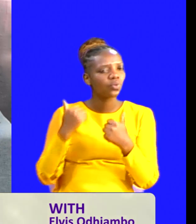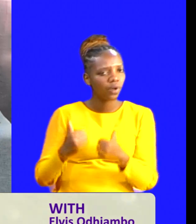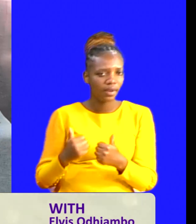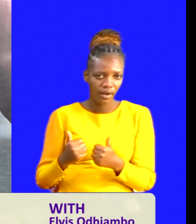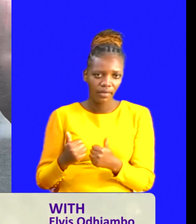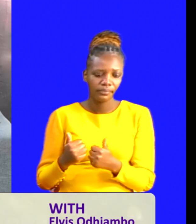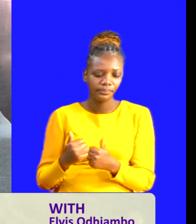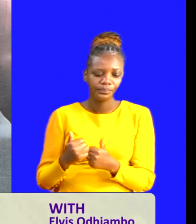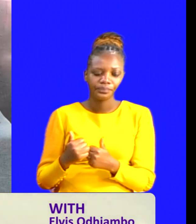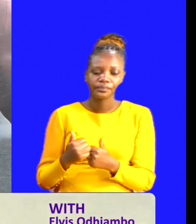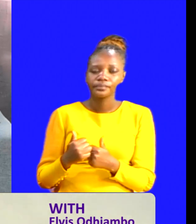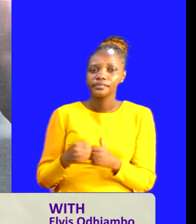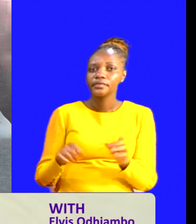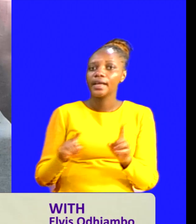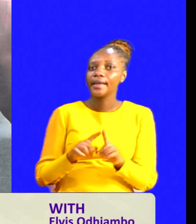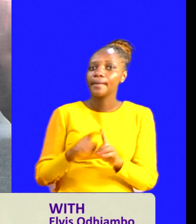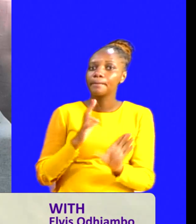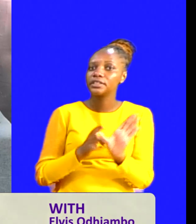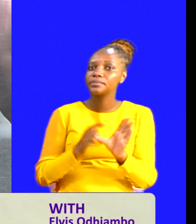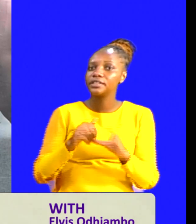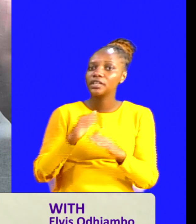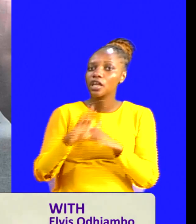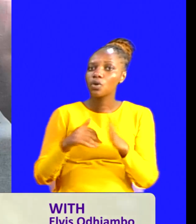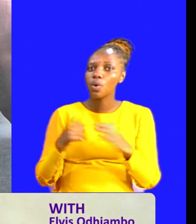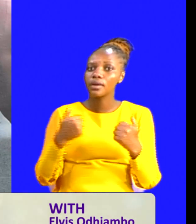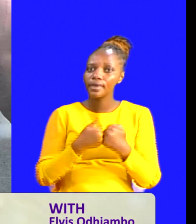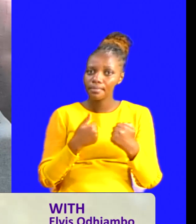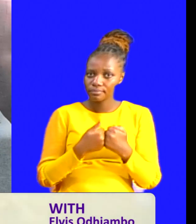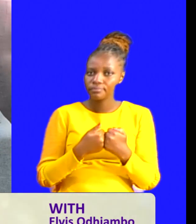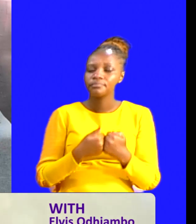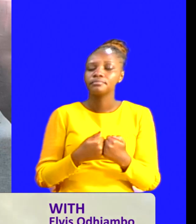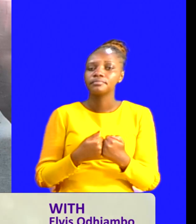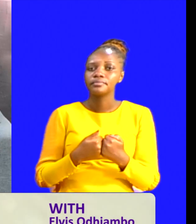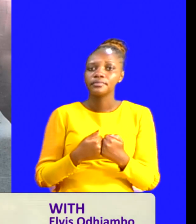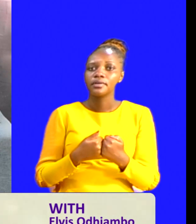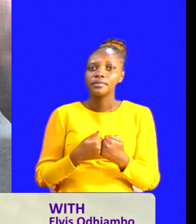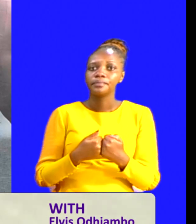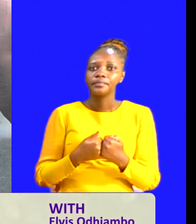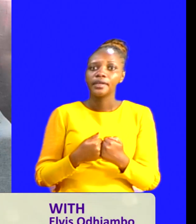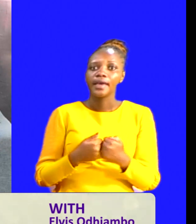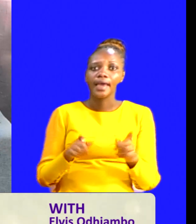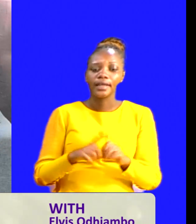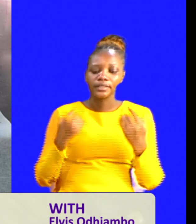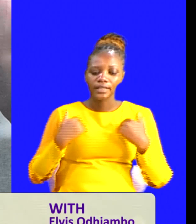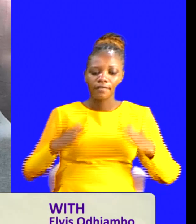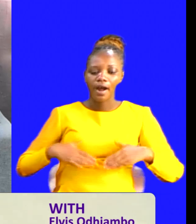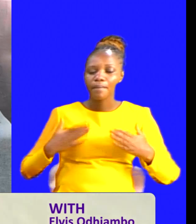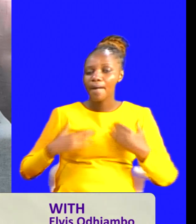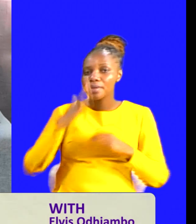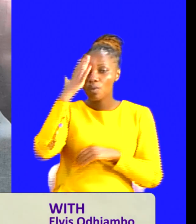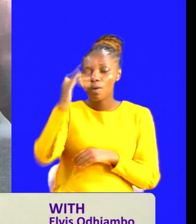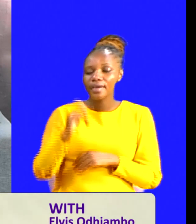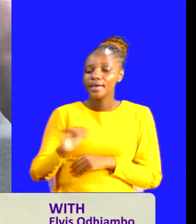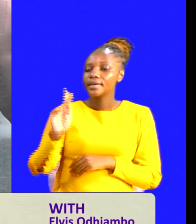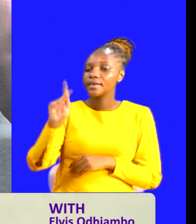far as performing each and every game, taking each game seriously as time goes by. And I'm really happy how the KPL